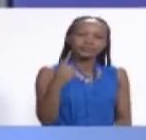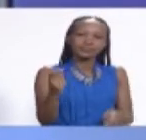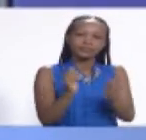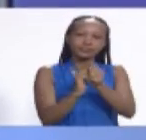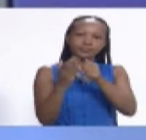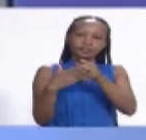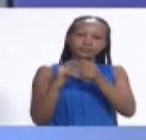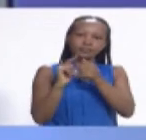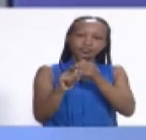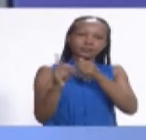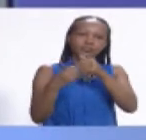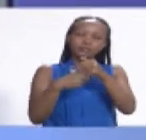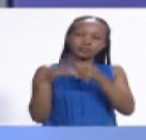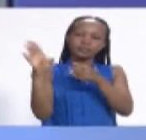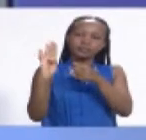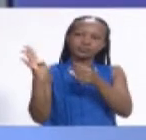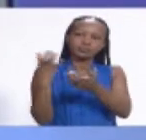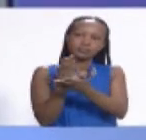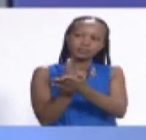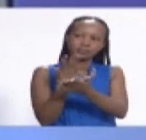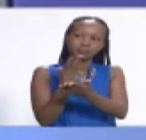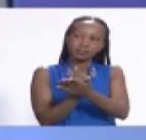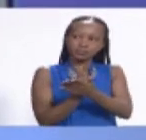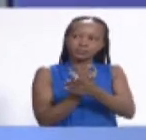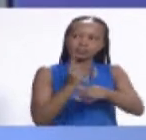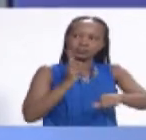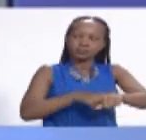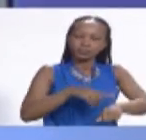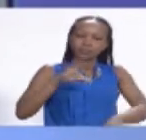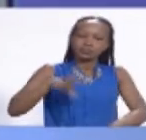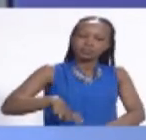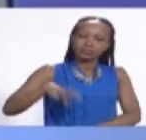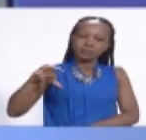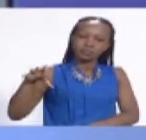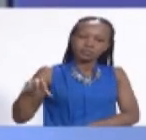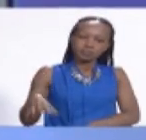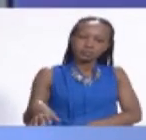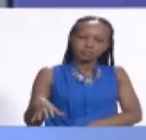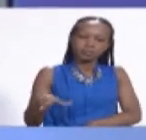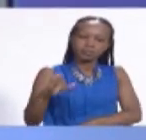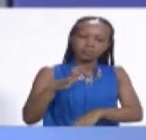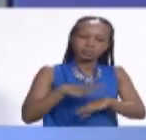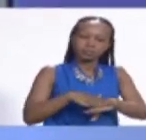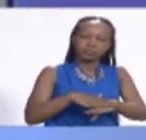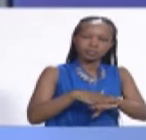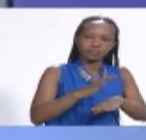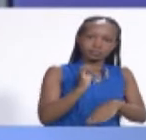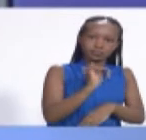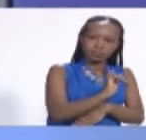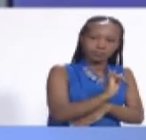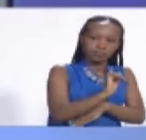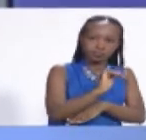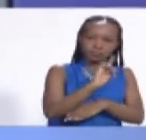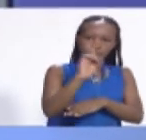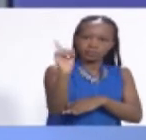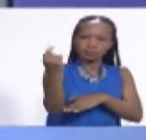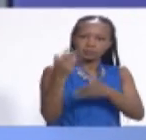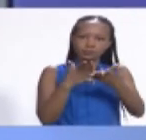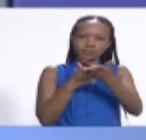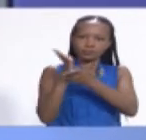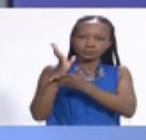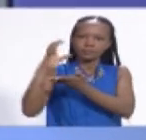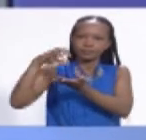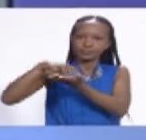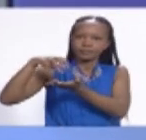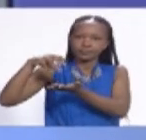119.6 billion shillings in value as the domestic markets tumbled on the back of Kenya's first confirmed case of